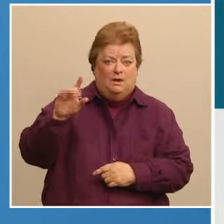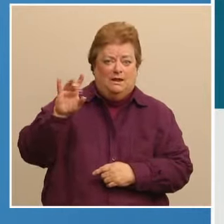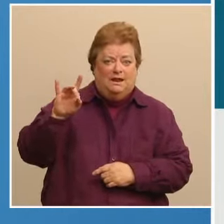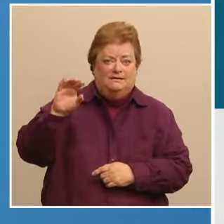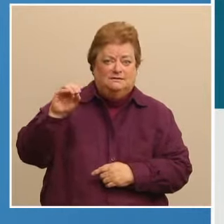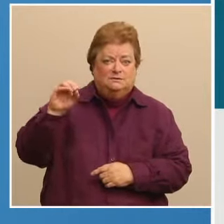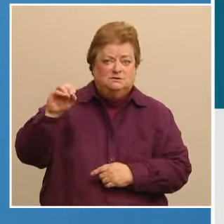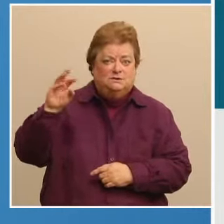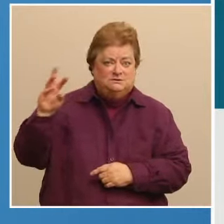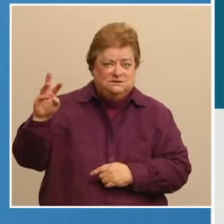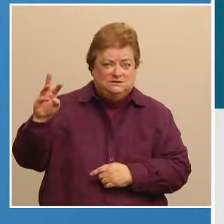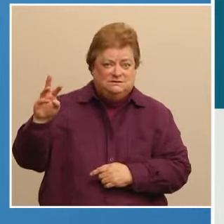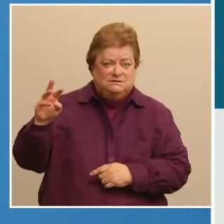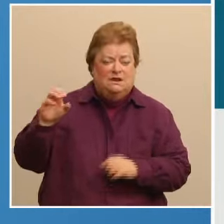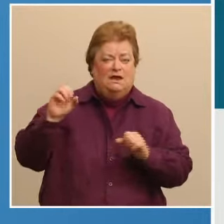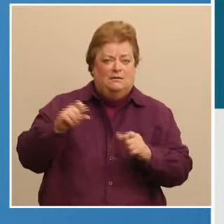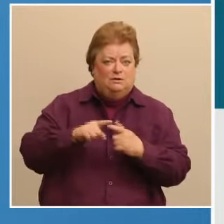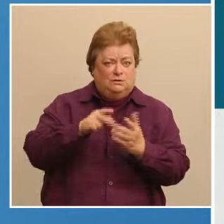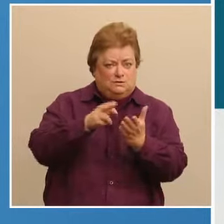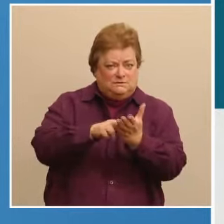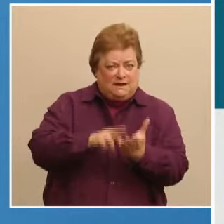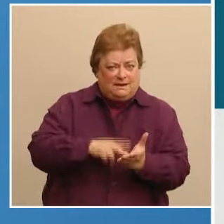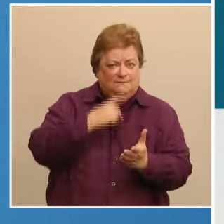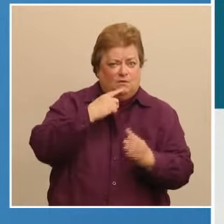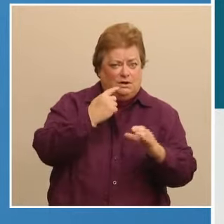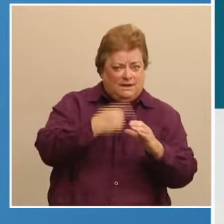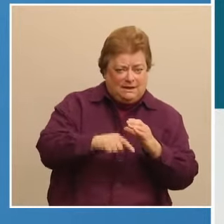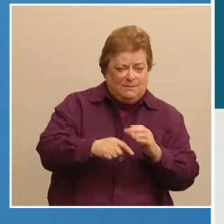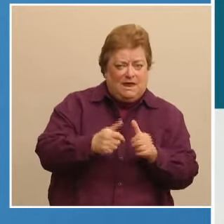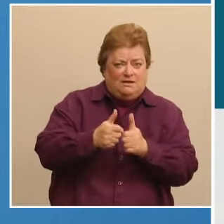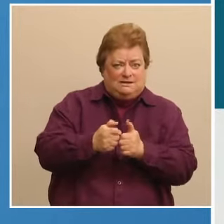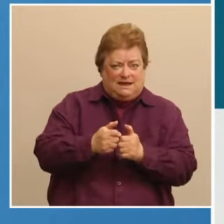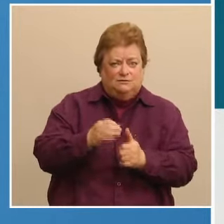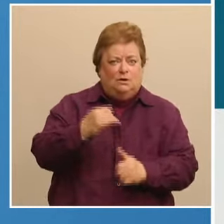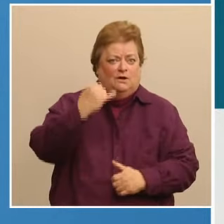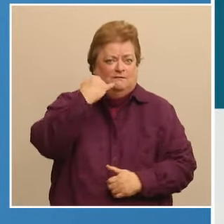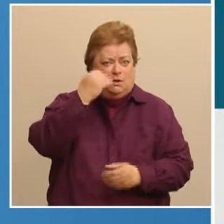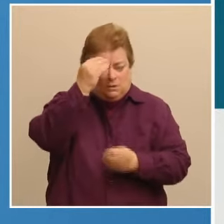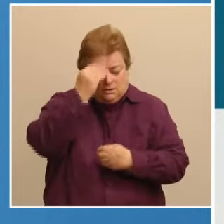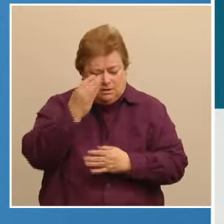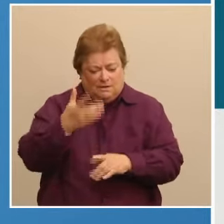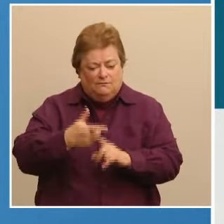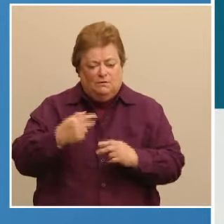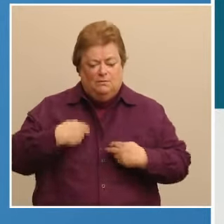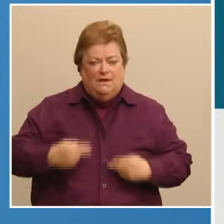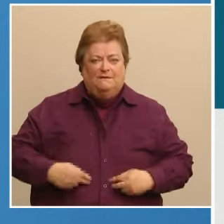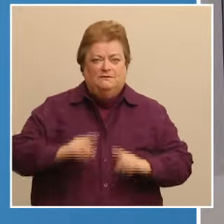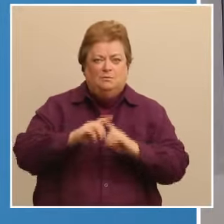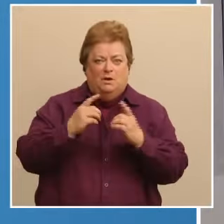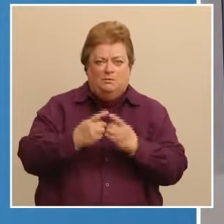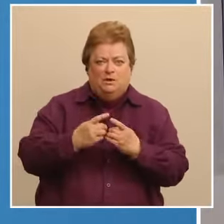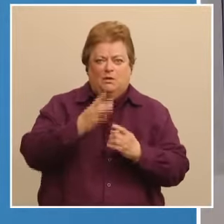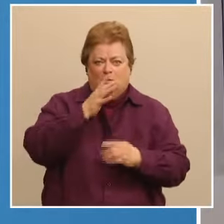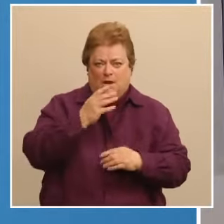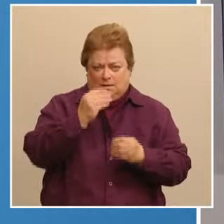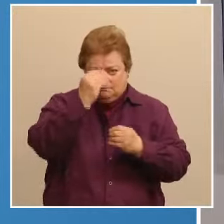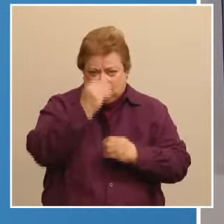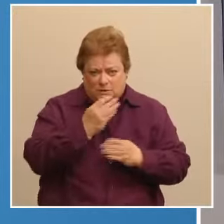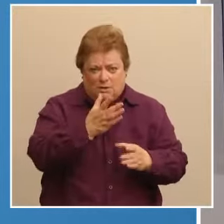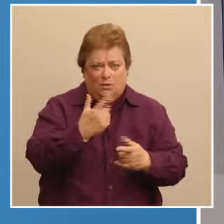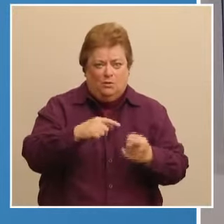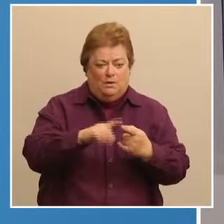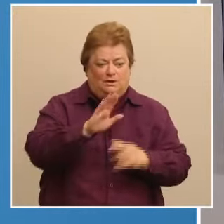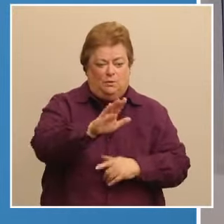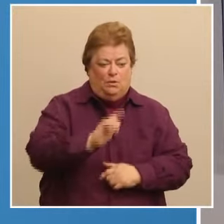402-441-8006. You will be able to sign up for an email, text, or phone notification from the Health Department that lets you know when you become eligible